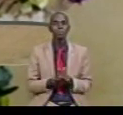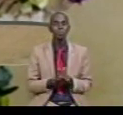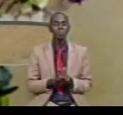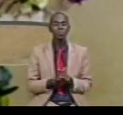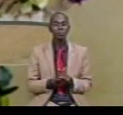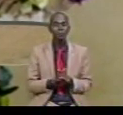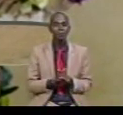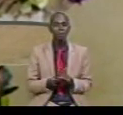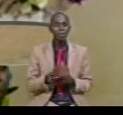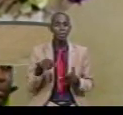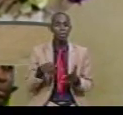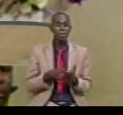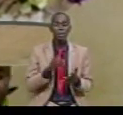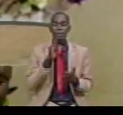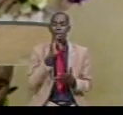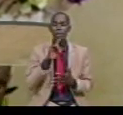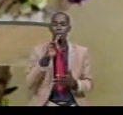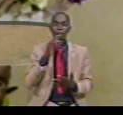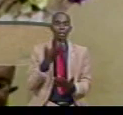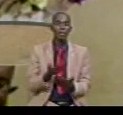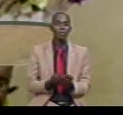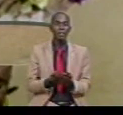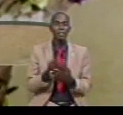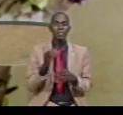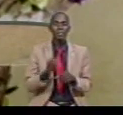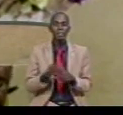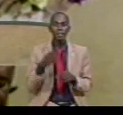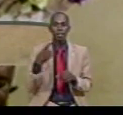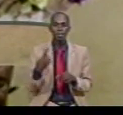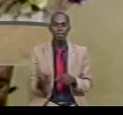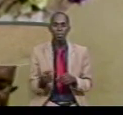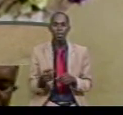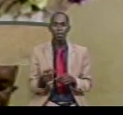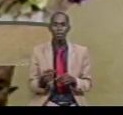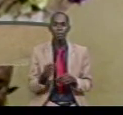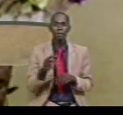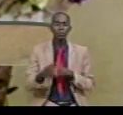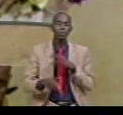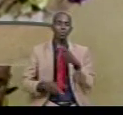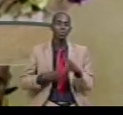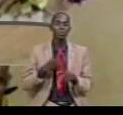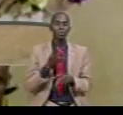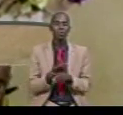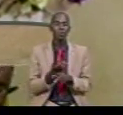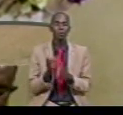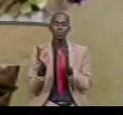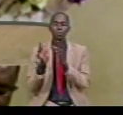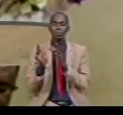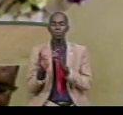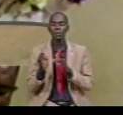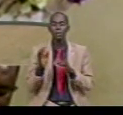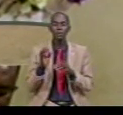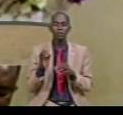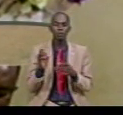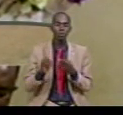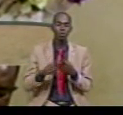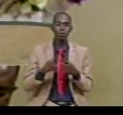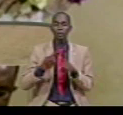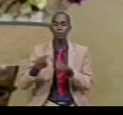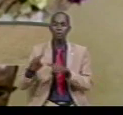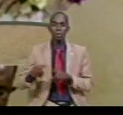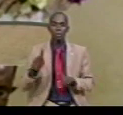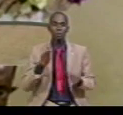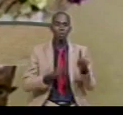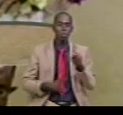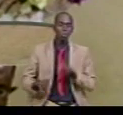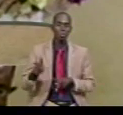This is evident in the global reach to various categories of people in